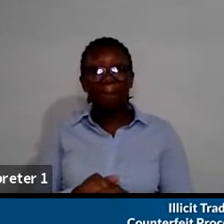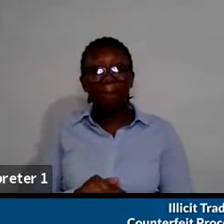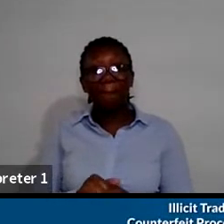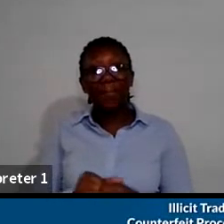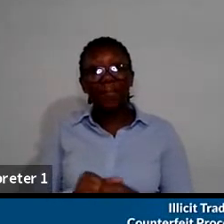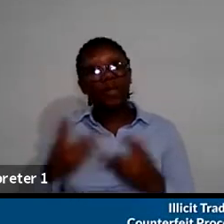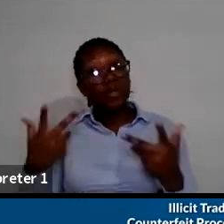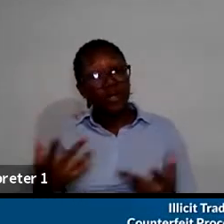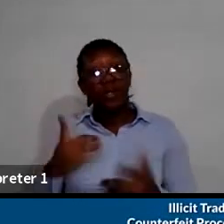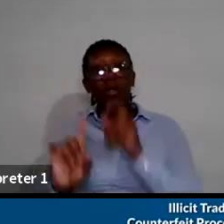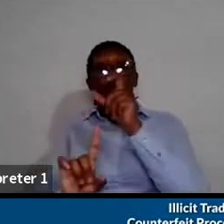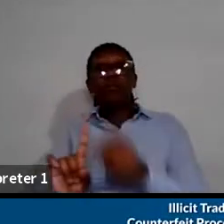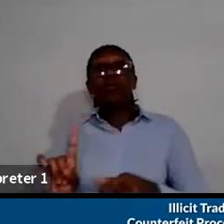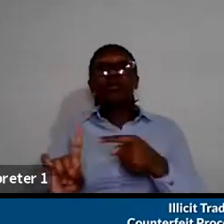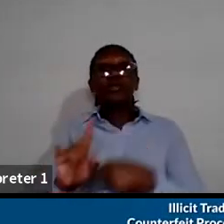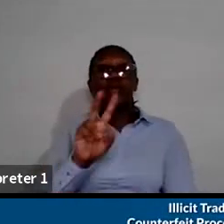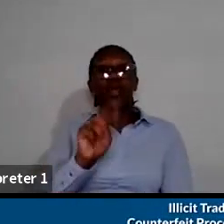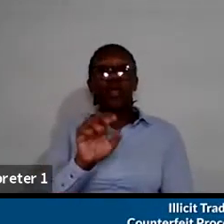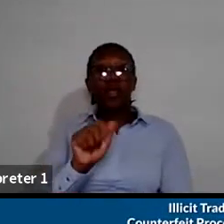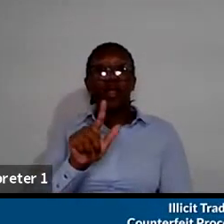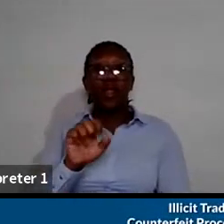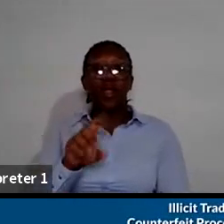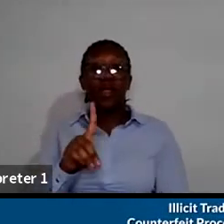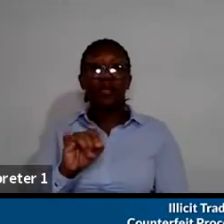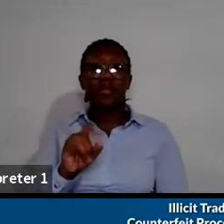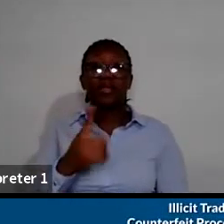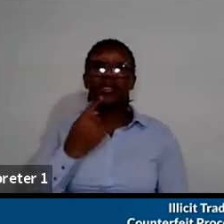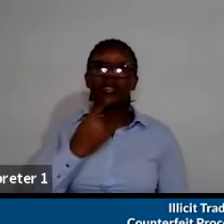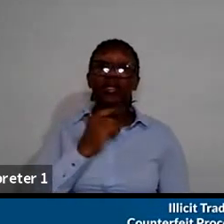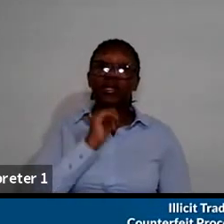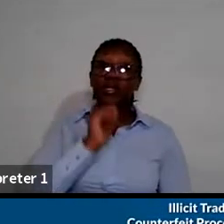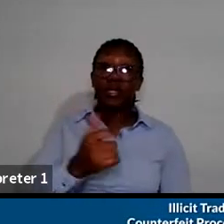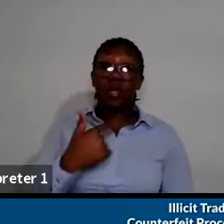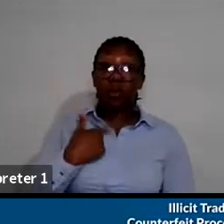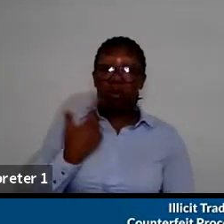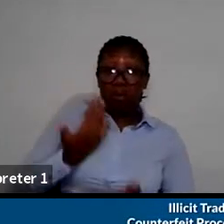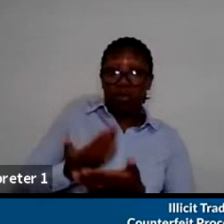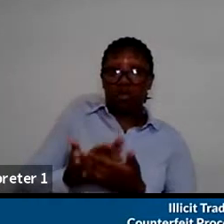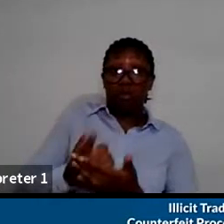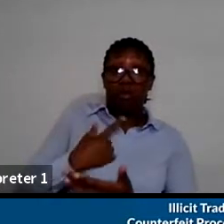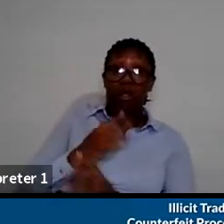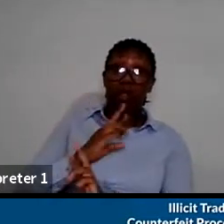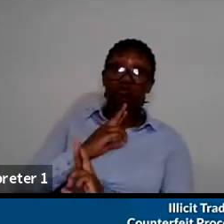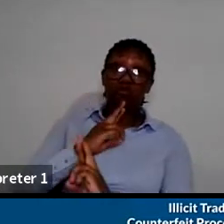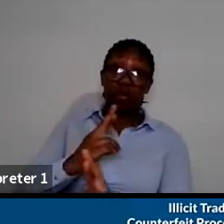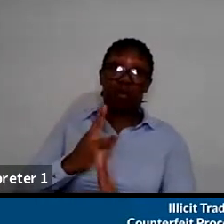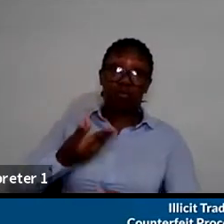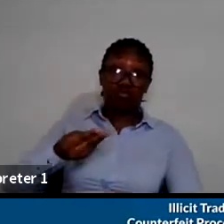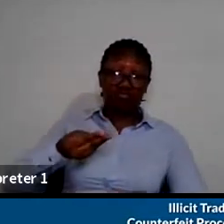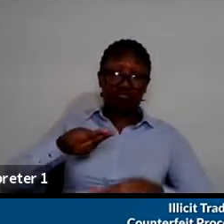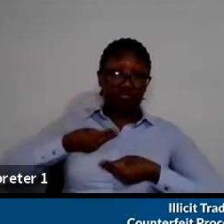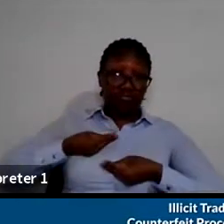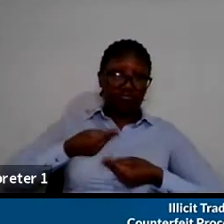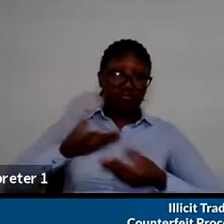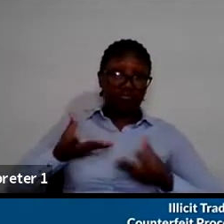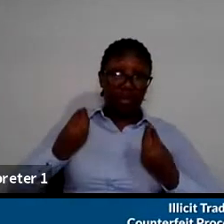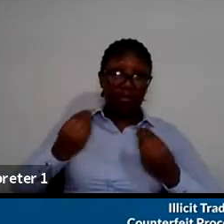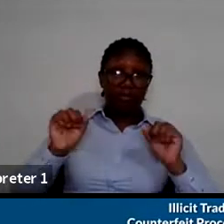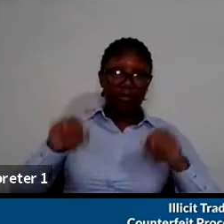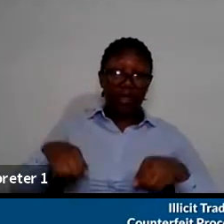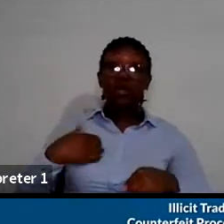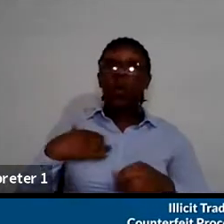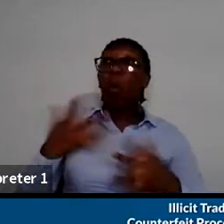is it possible to get those reports? And how can I go about accessing that information?